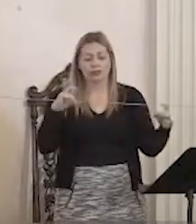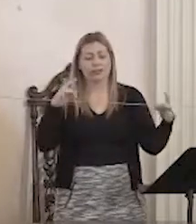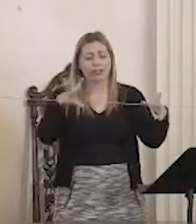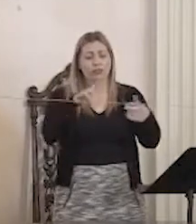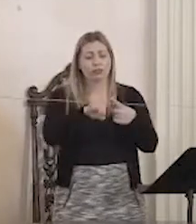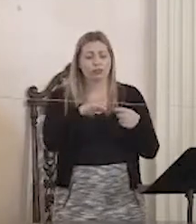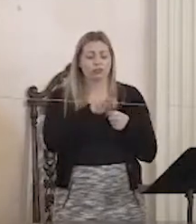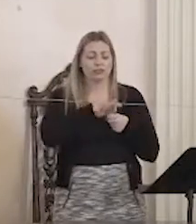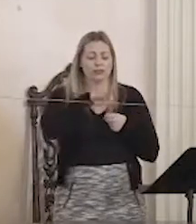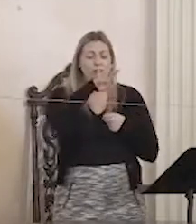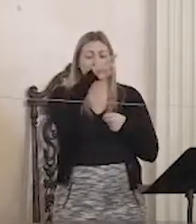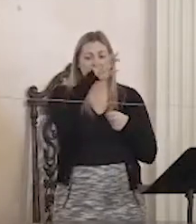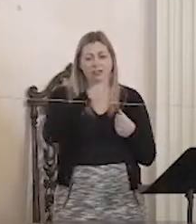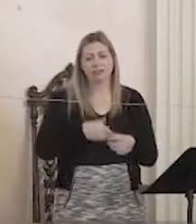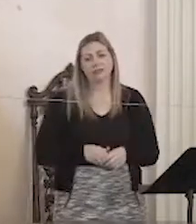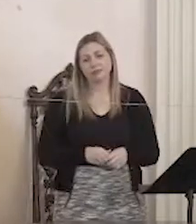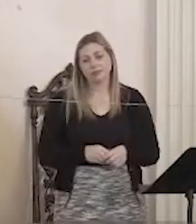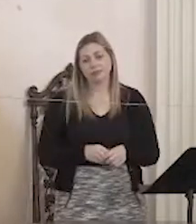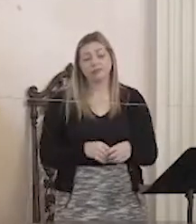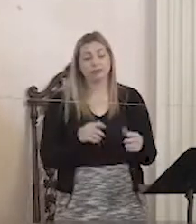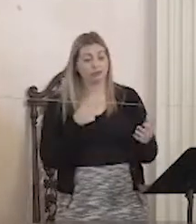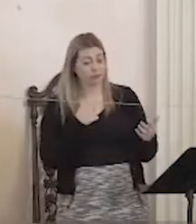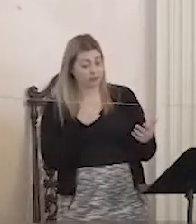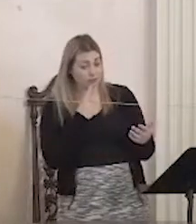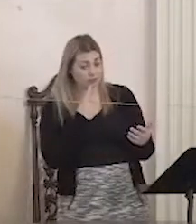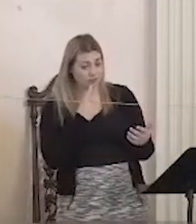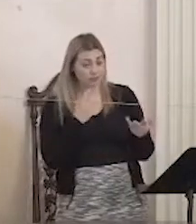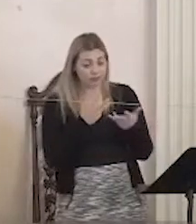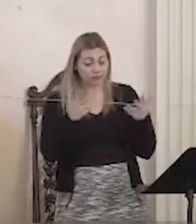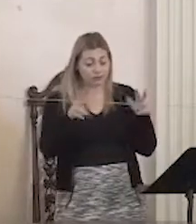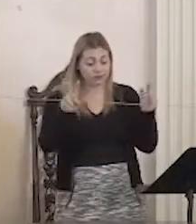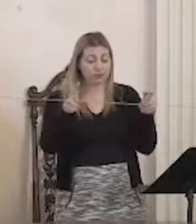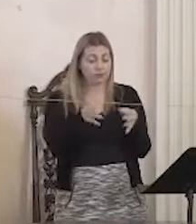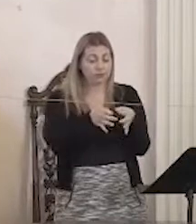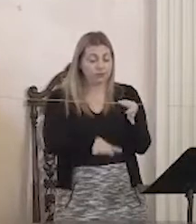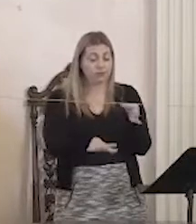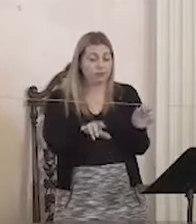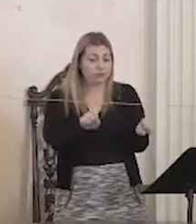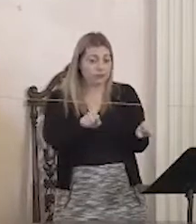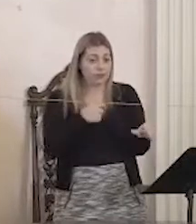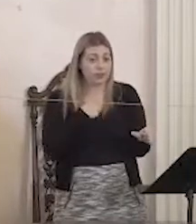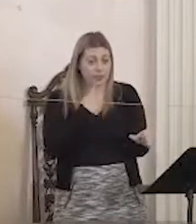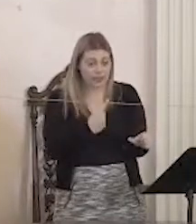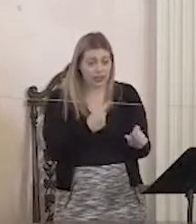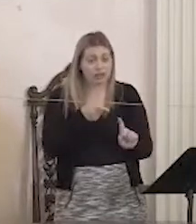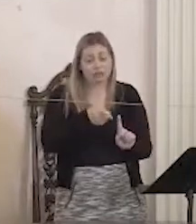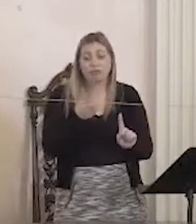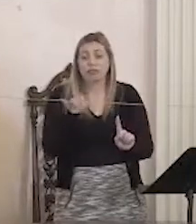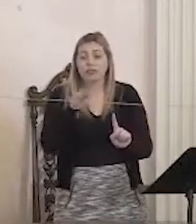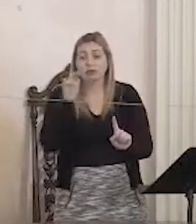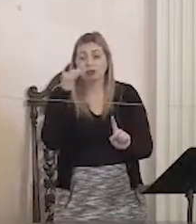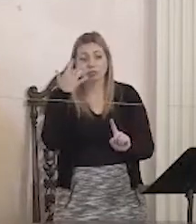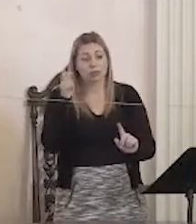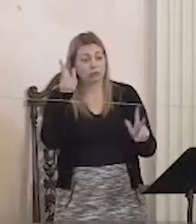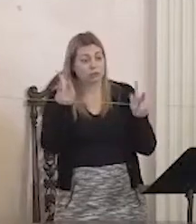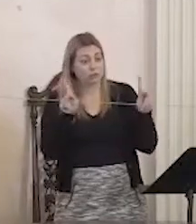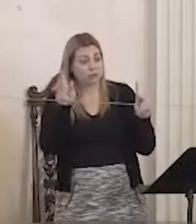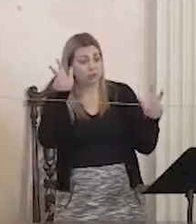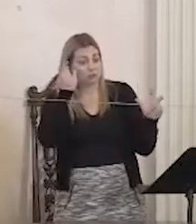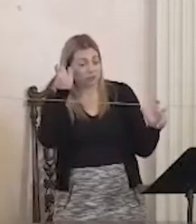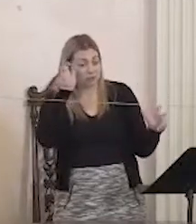the spirit. I say as simply as I can what I have to say, and that is why people